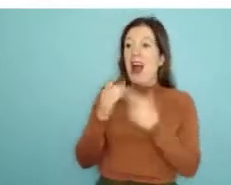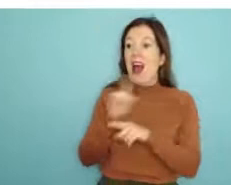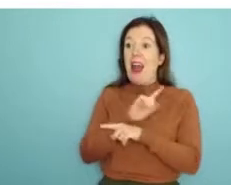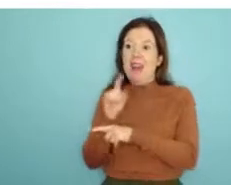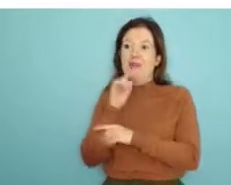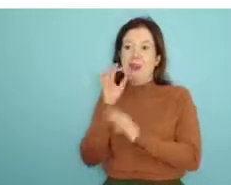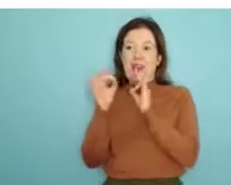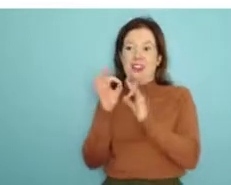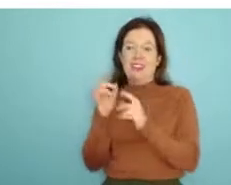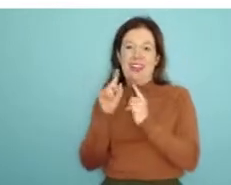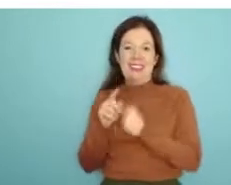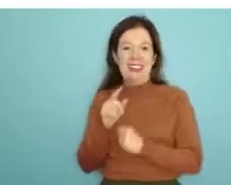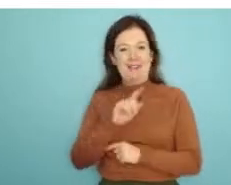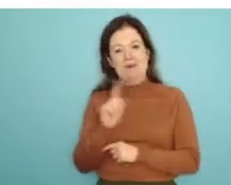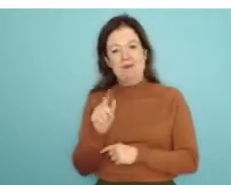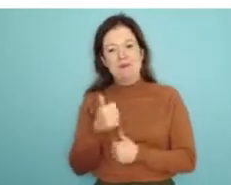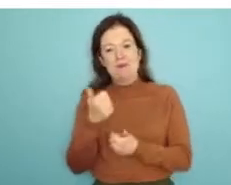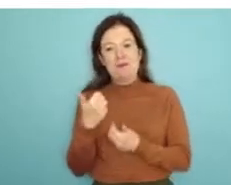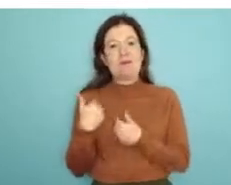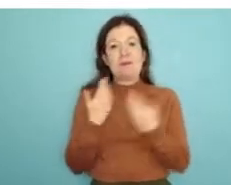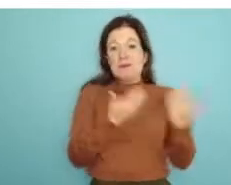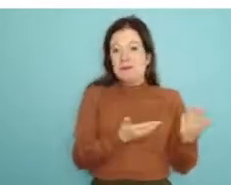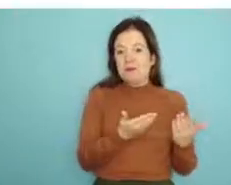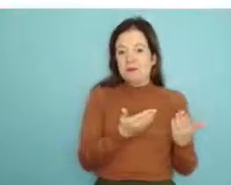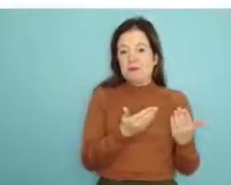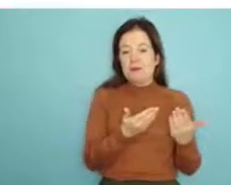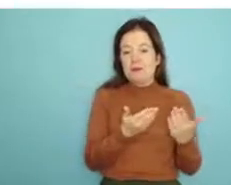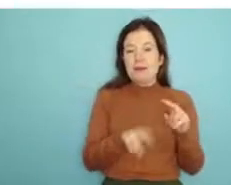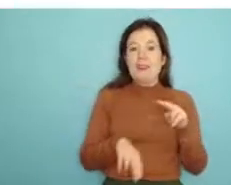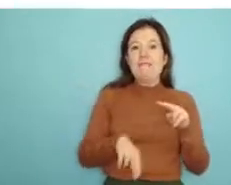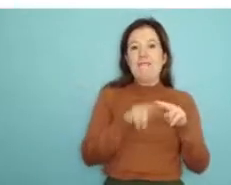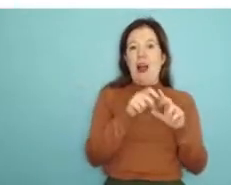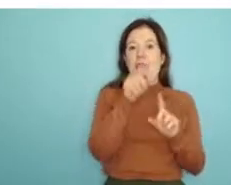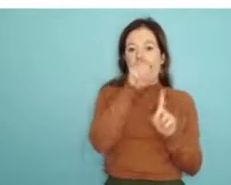now over to our final speaker.